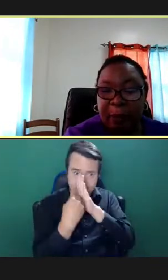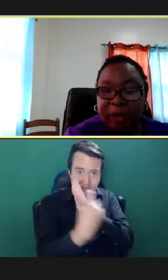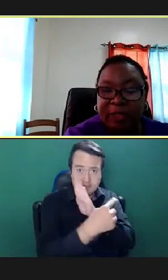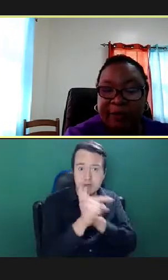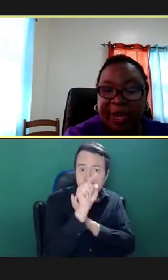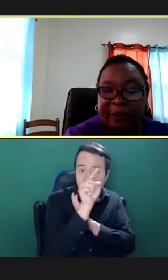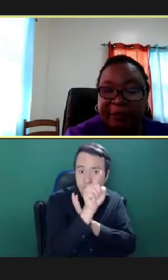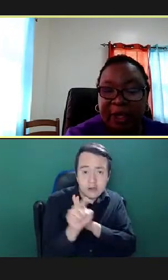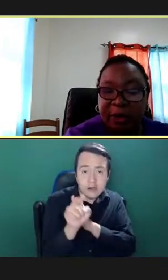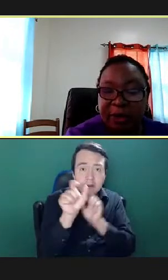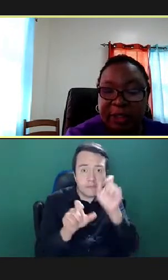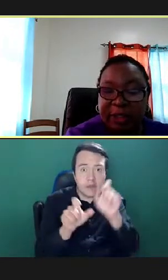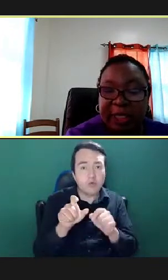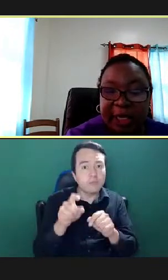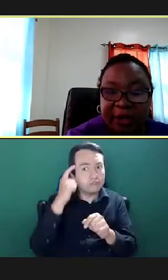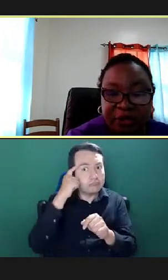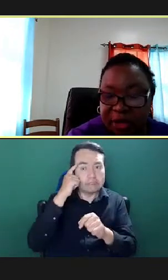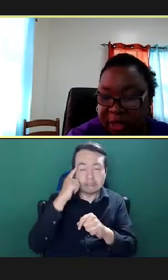was